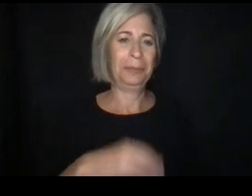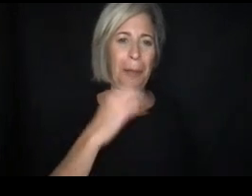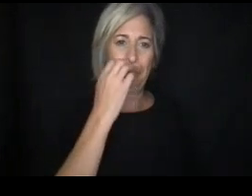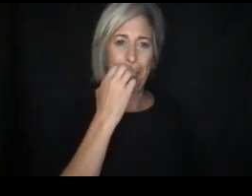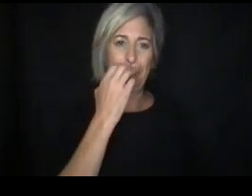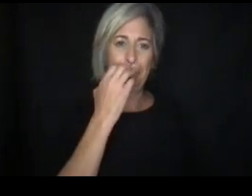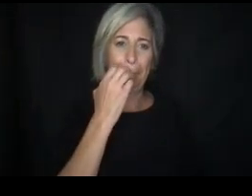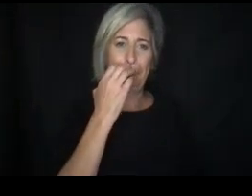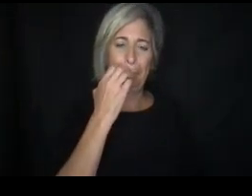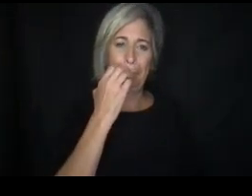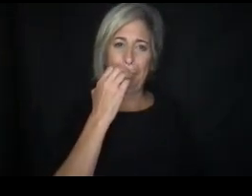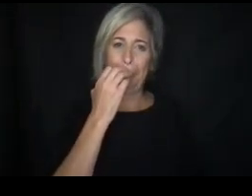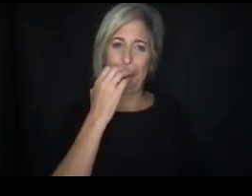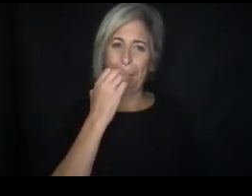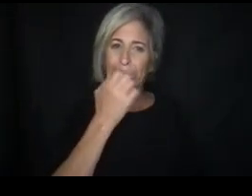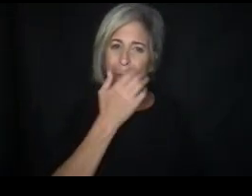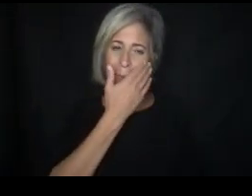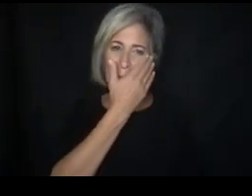Yes, ma'am.